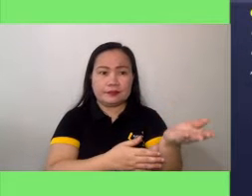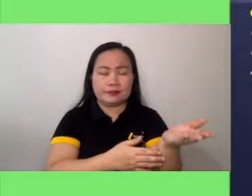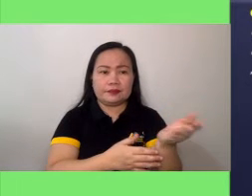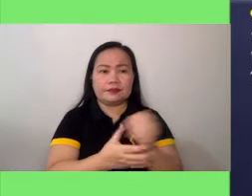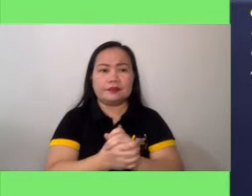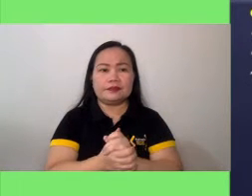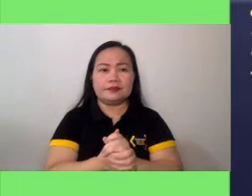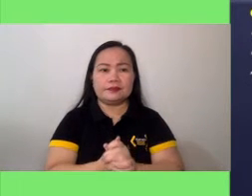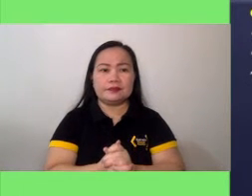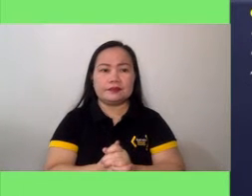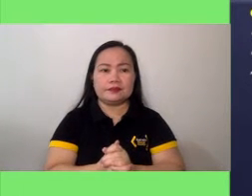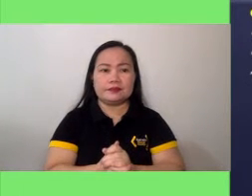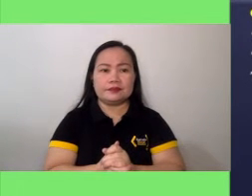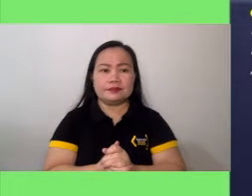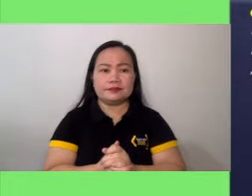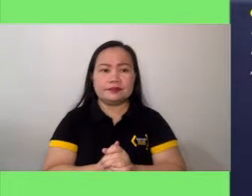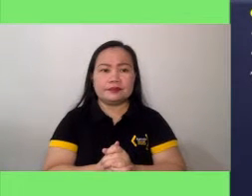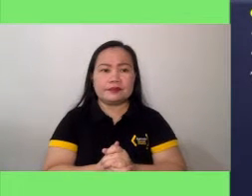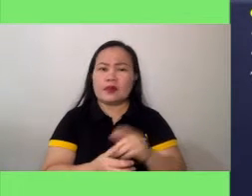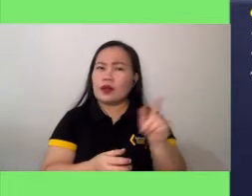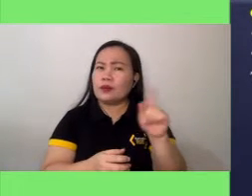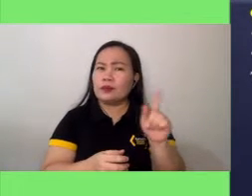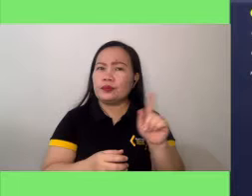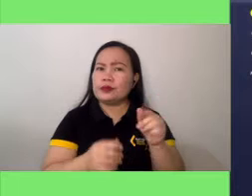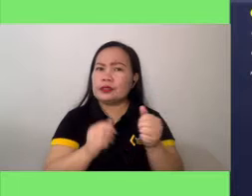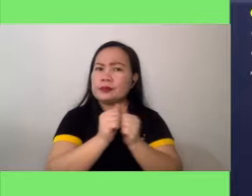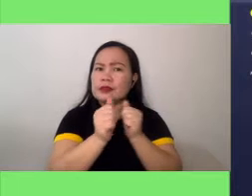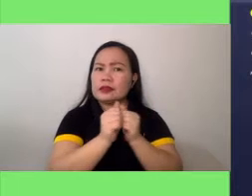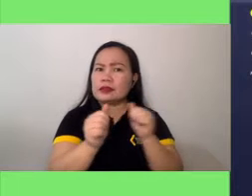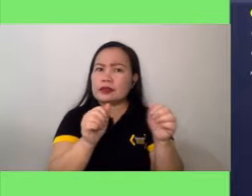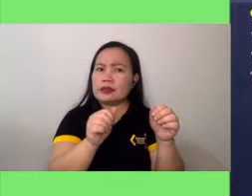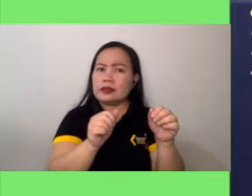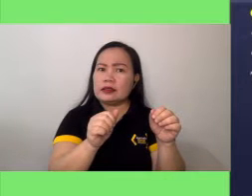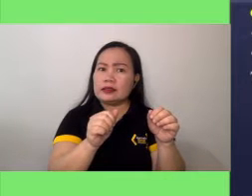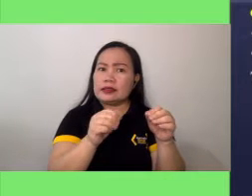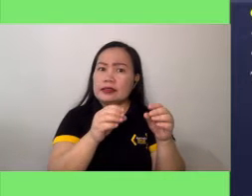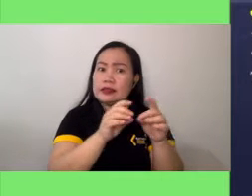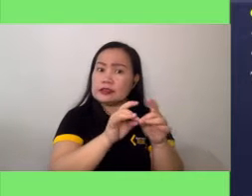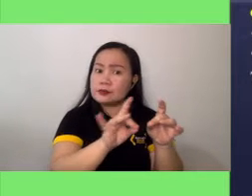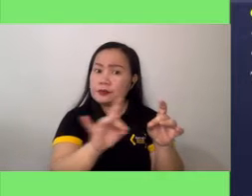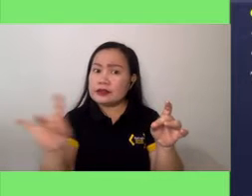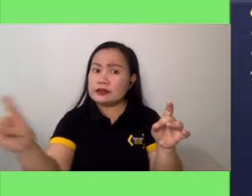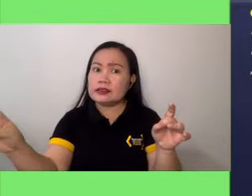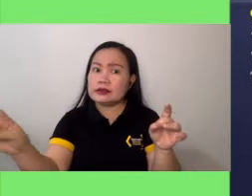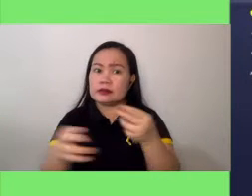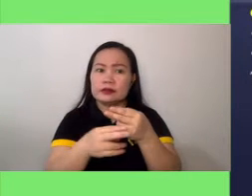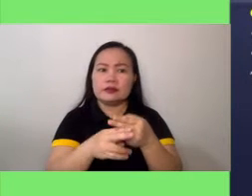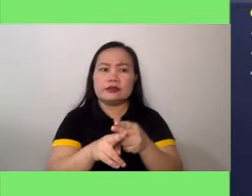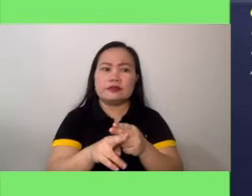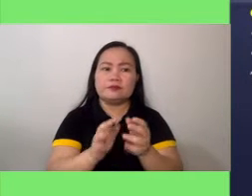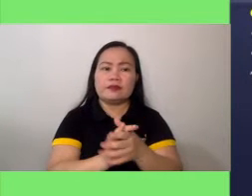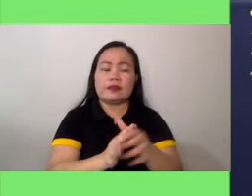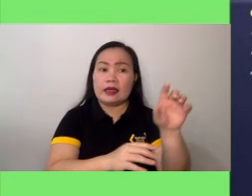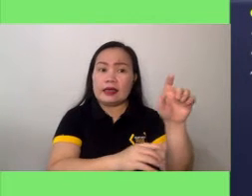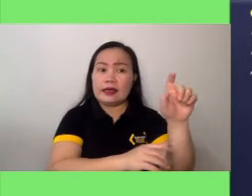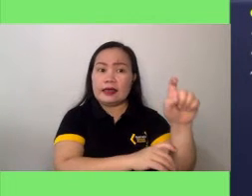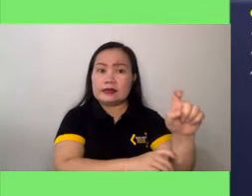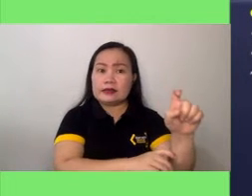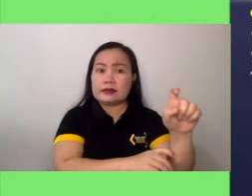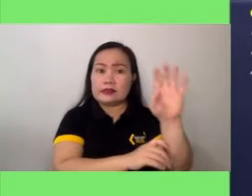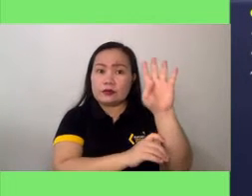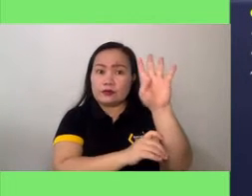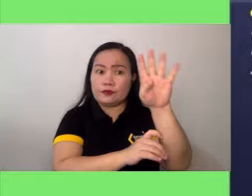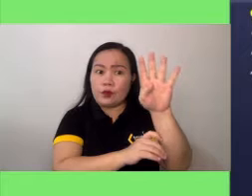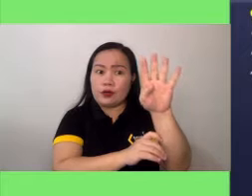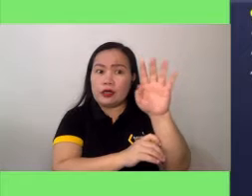examples. Anong bang ibig sabihin nito in expanded notation? So, ito po yung halimbawa meron kang x raised